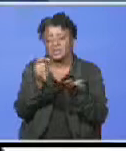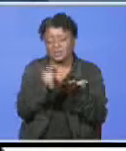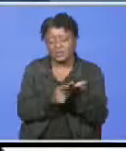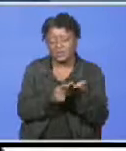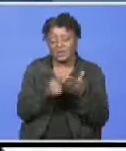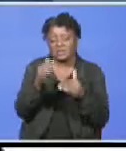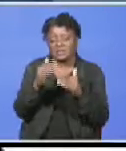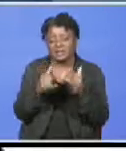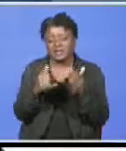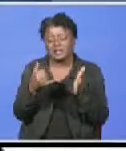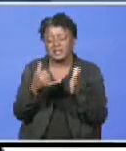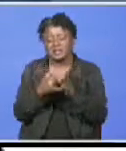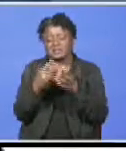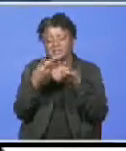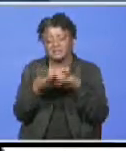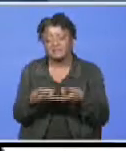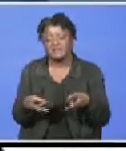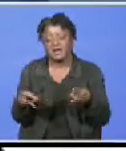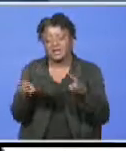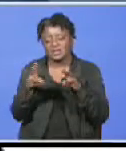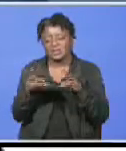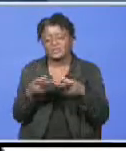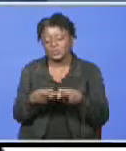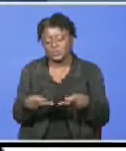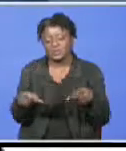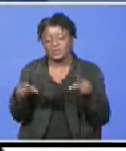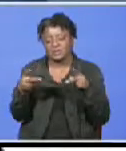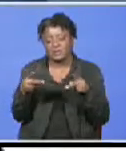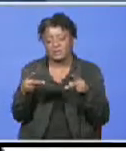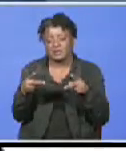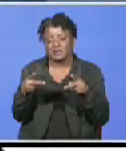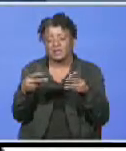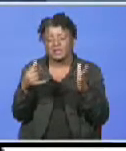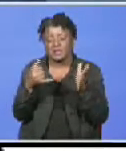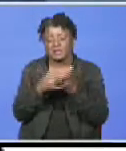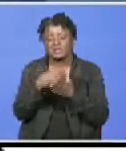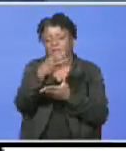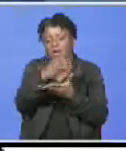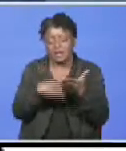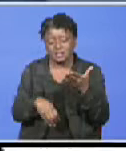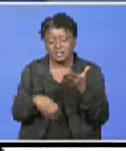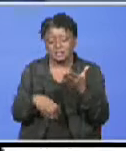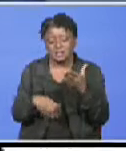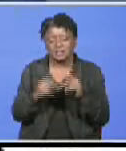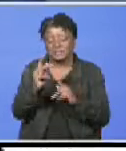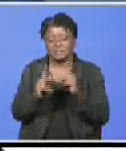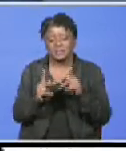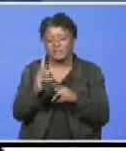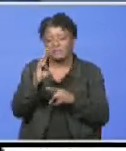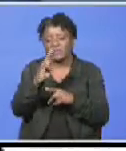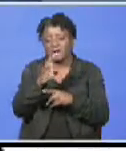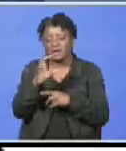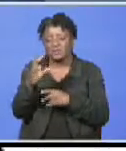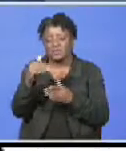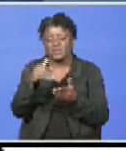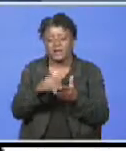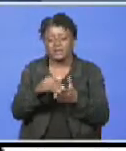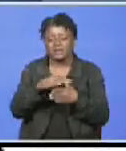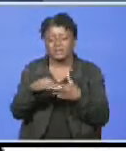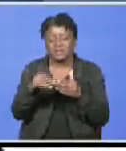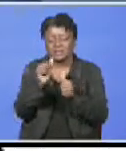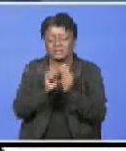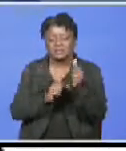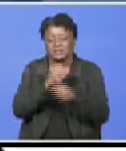actual value. And so, in actuality, it's costing taxpayers in excess of $400,000 annually